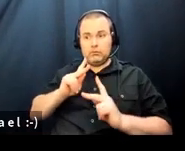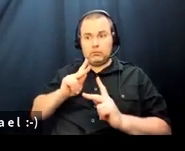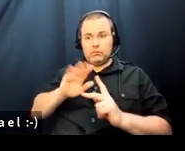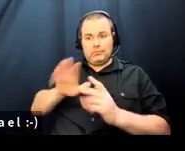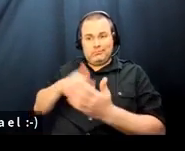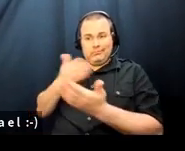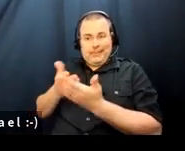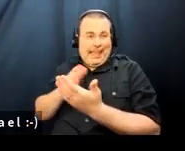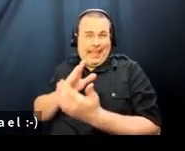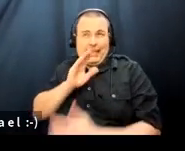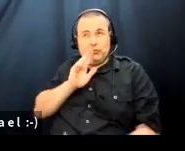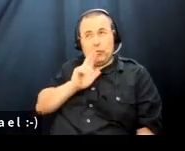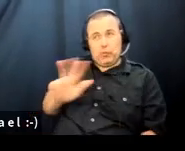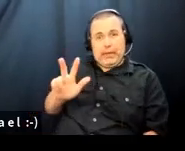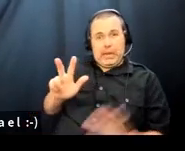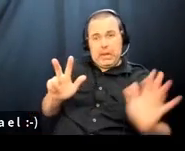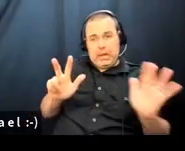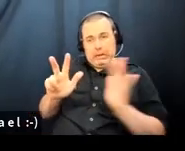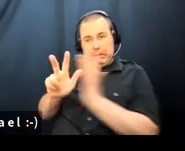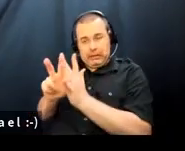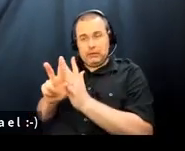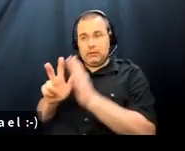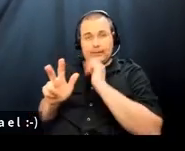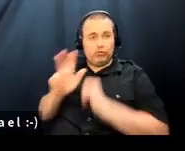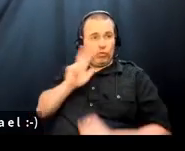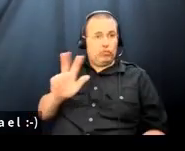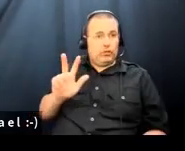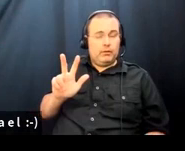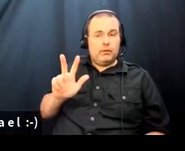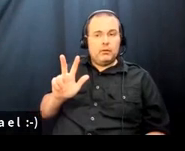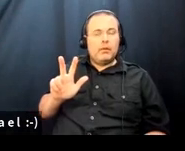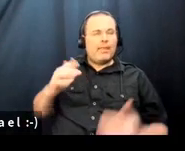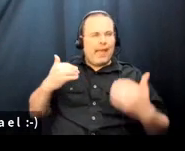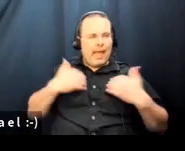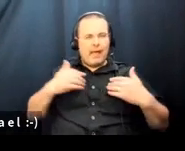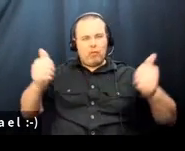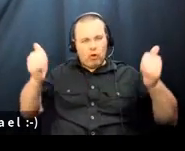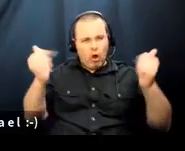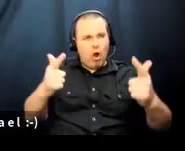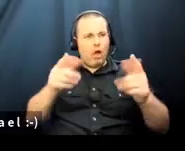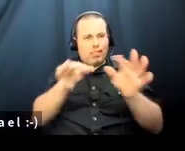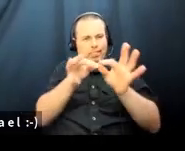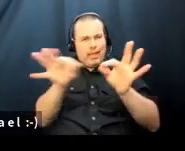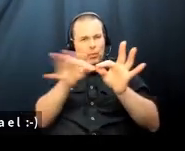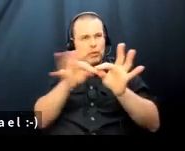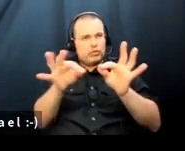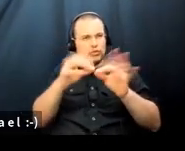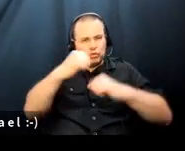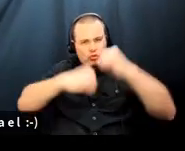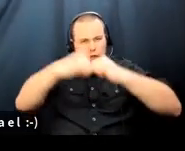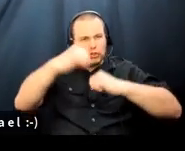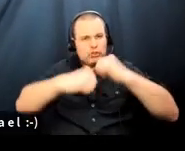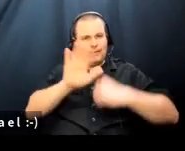babies have all of the language structures of their native language imprinted in their